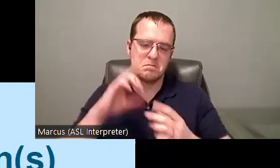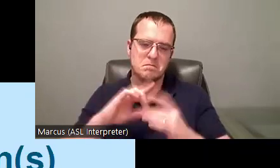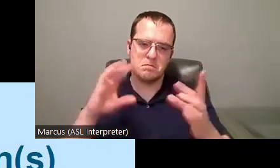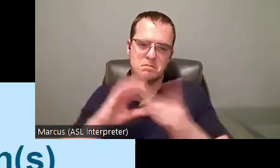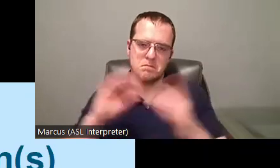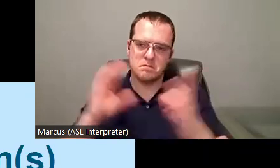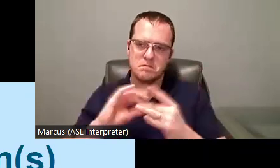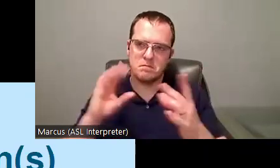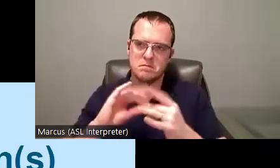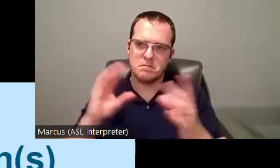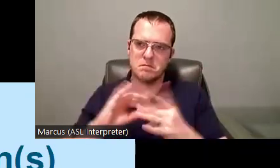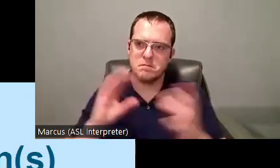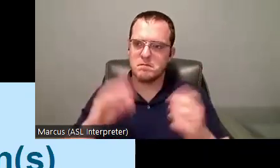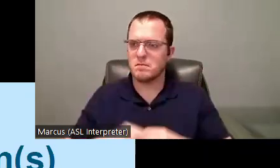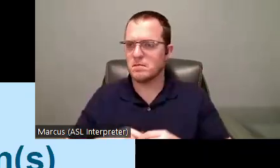No, man.